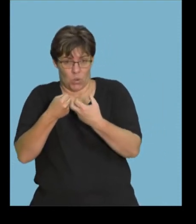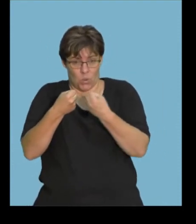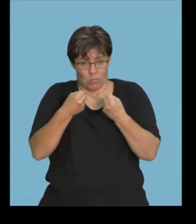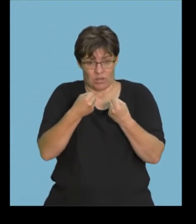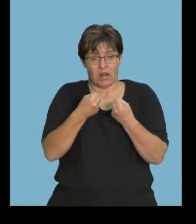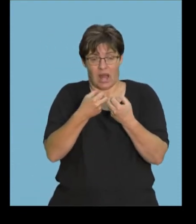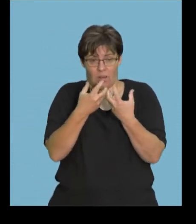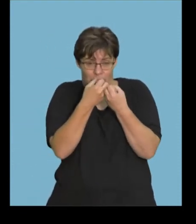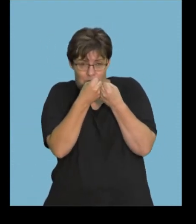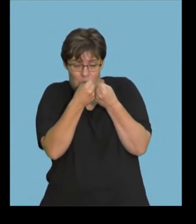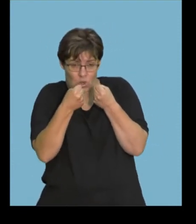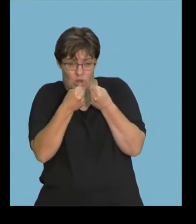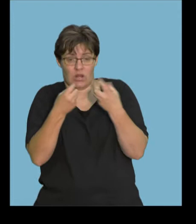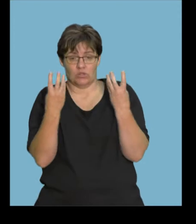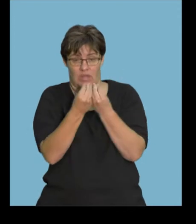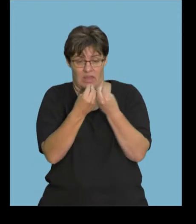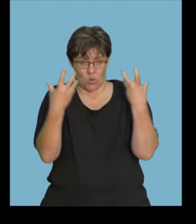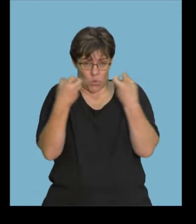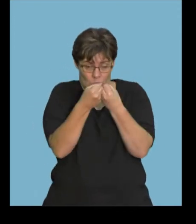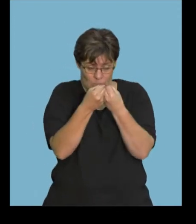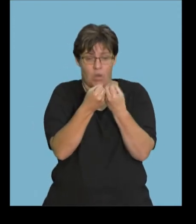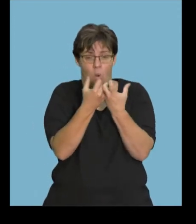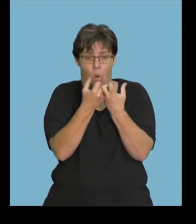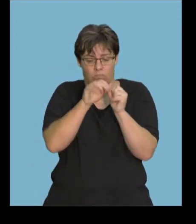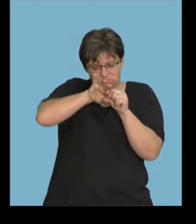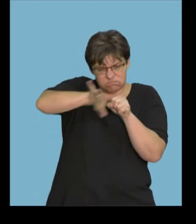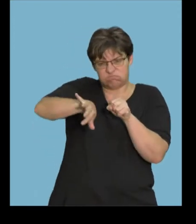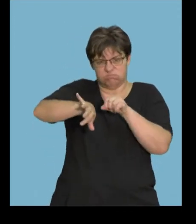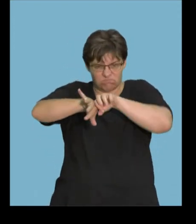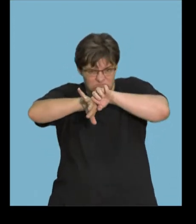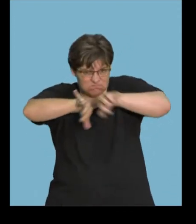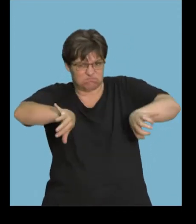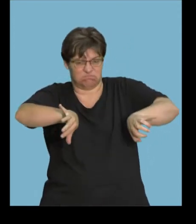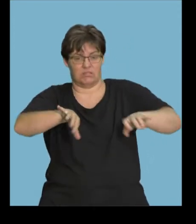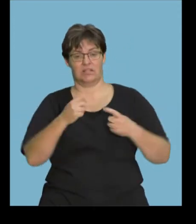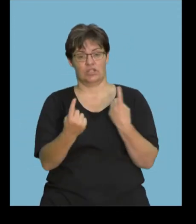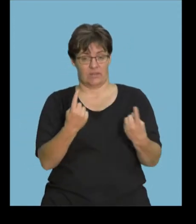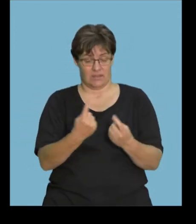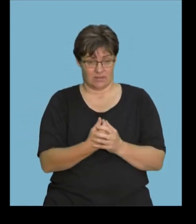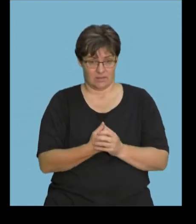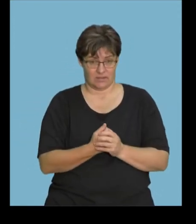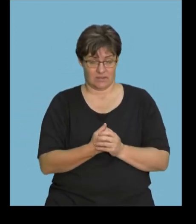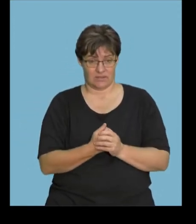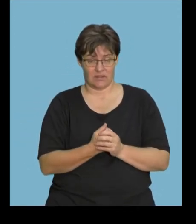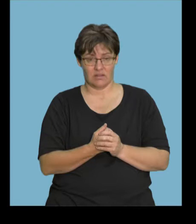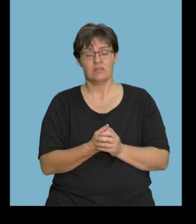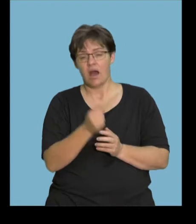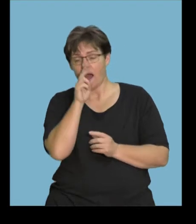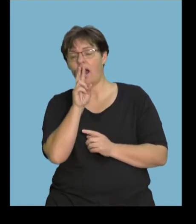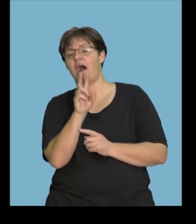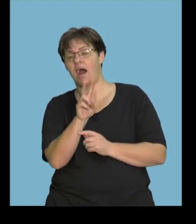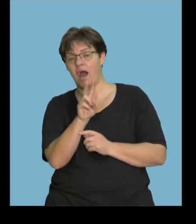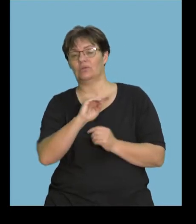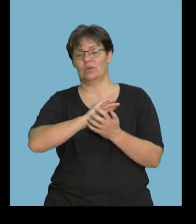attraction, which is the pulling together, or repulsion. Okay. So there's a very urgent need for us to